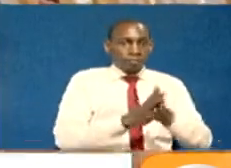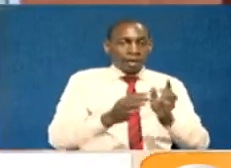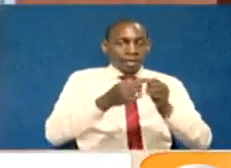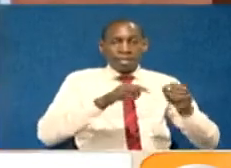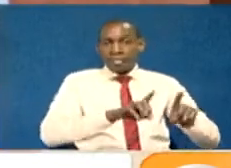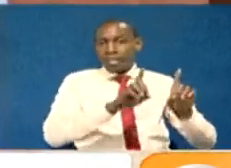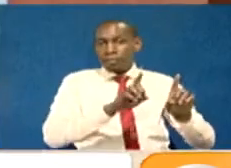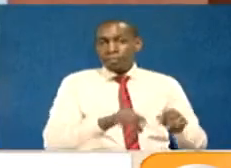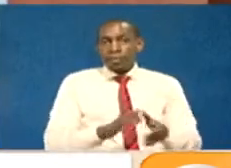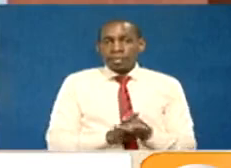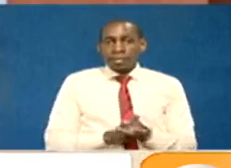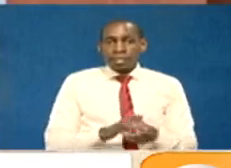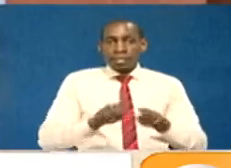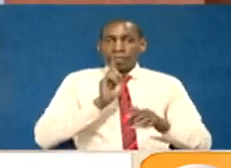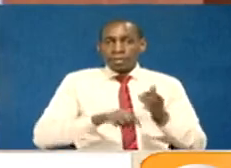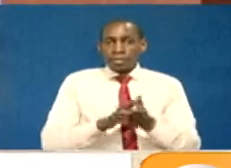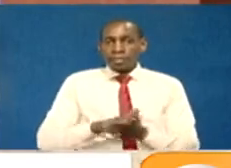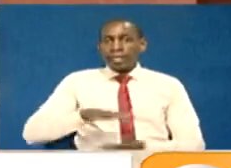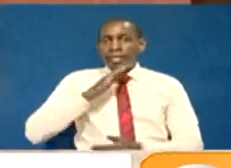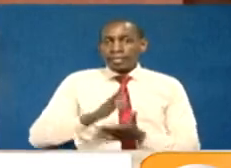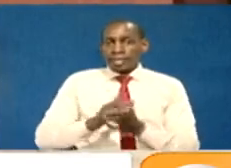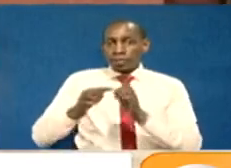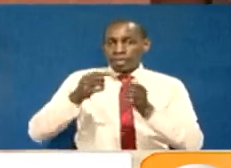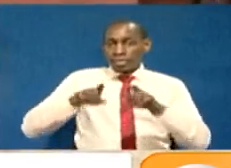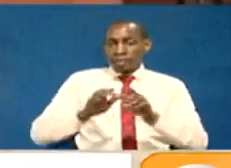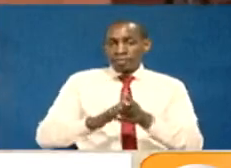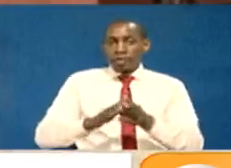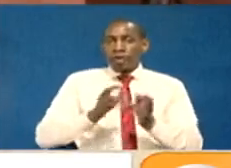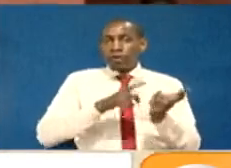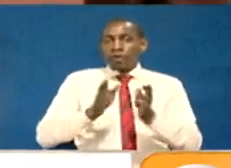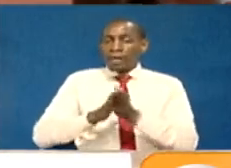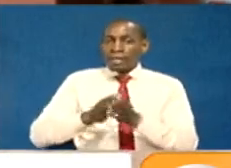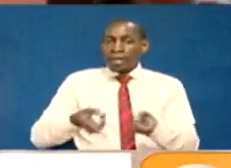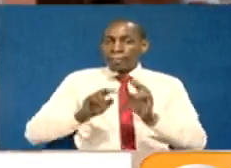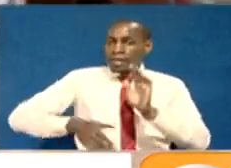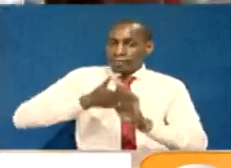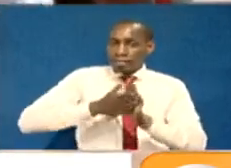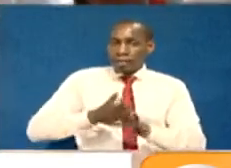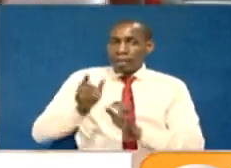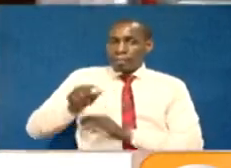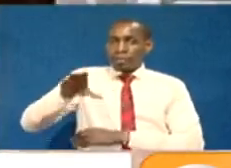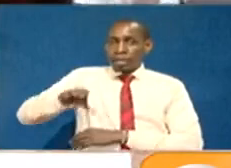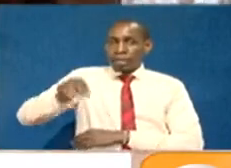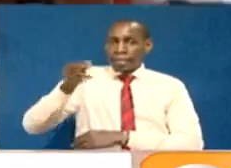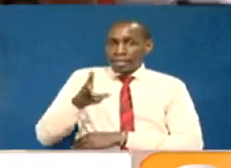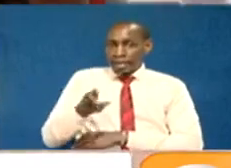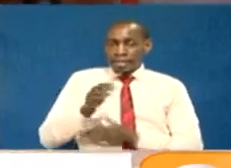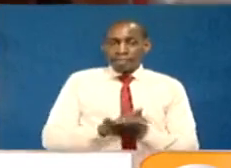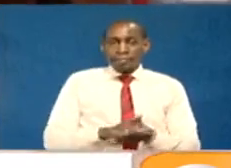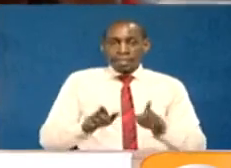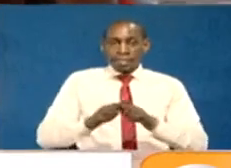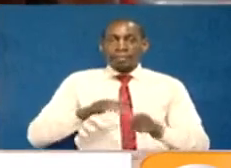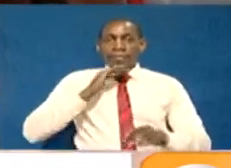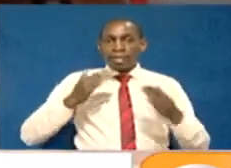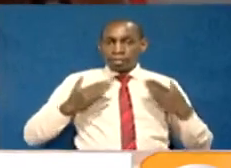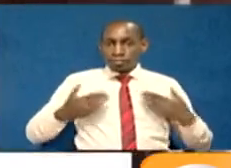his life. They aver that deaths by suicide mostly happen immediately the person gets hold of the gun. The autopsy